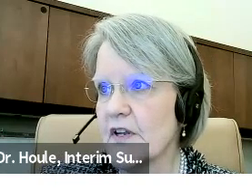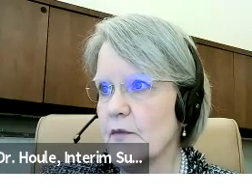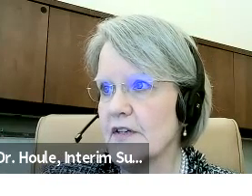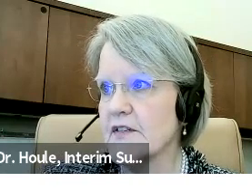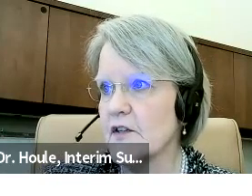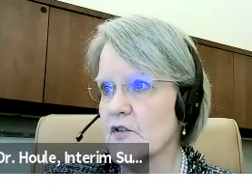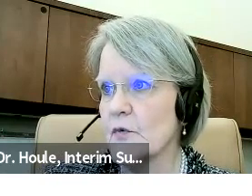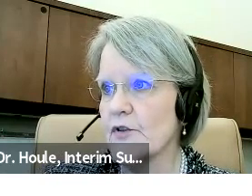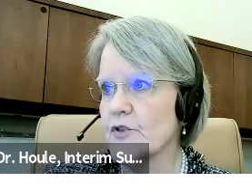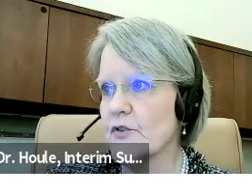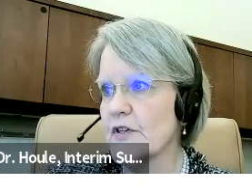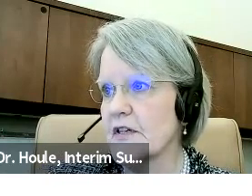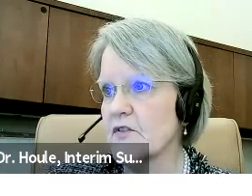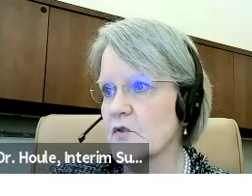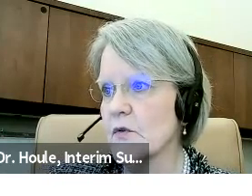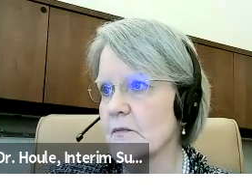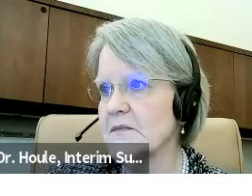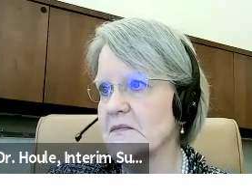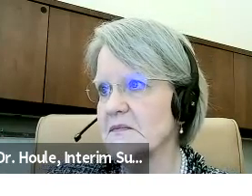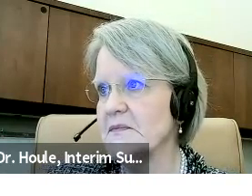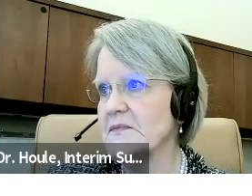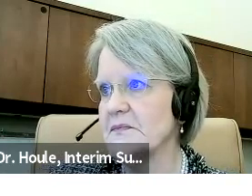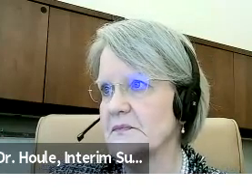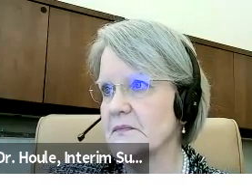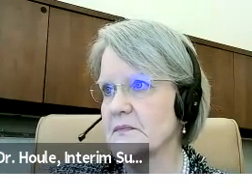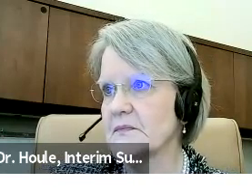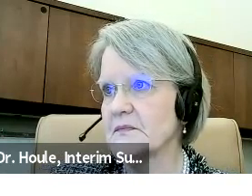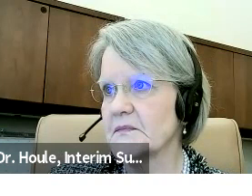if you just take a minute to tell us where your children attend school.